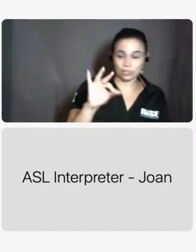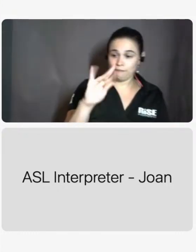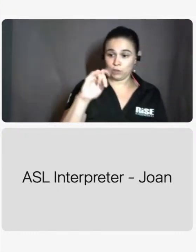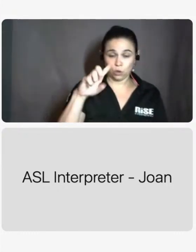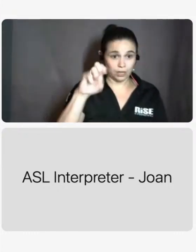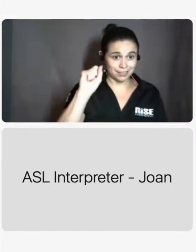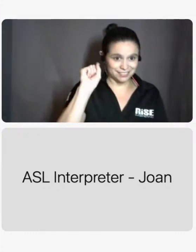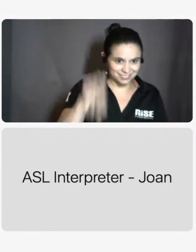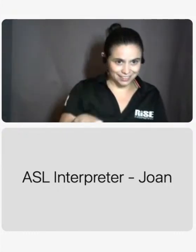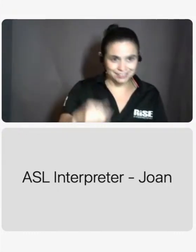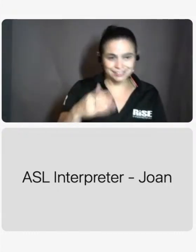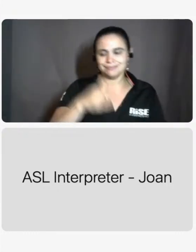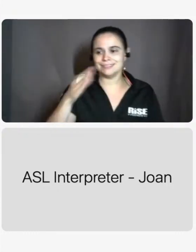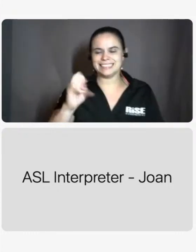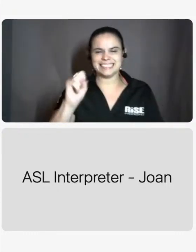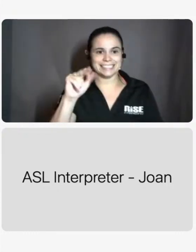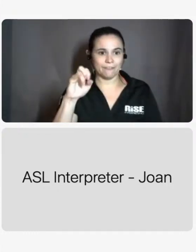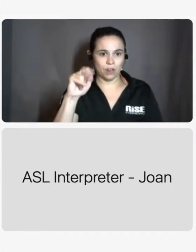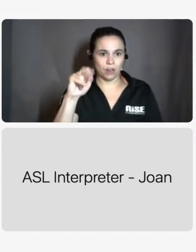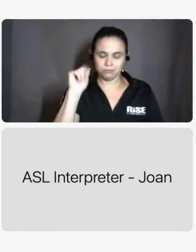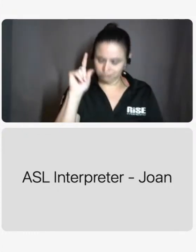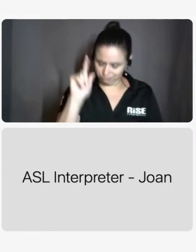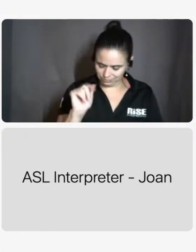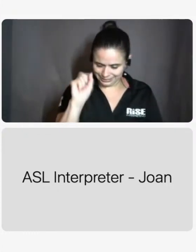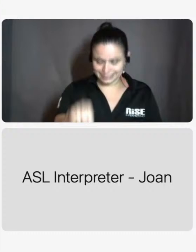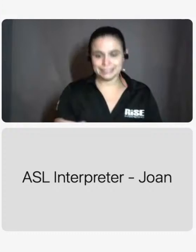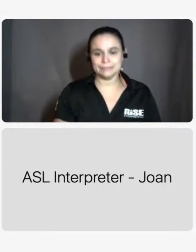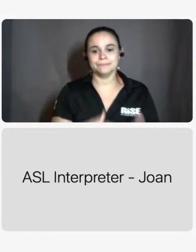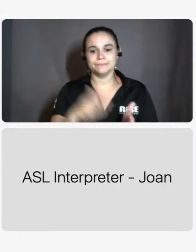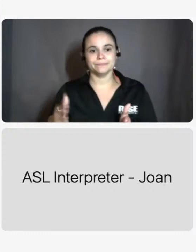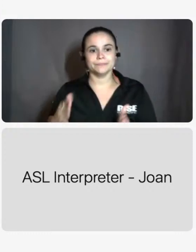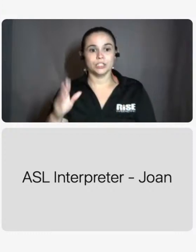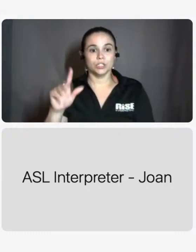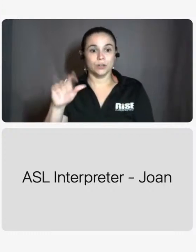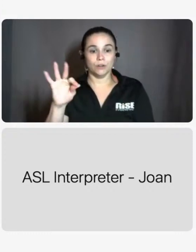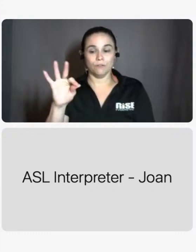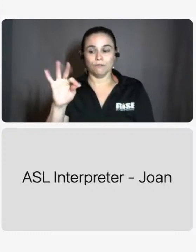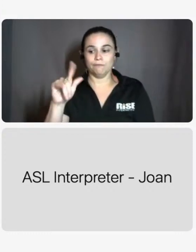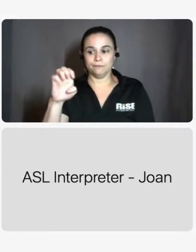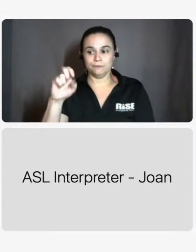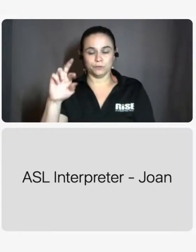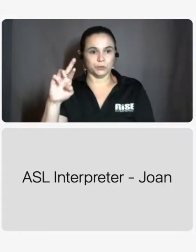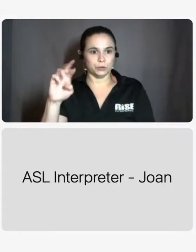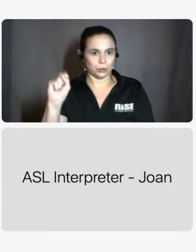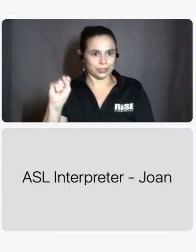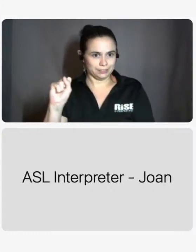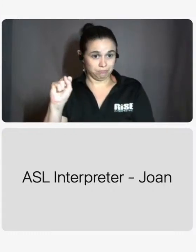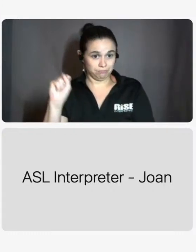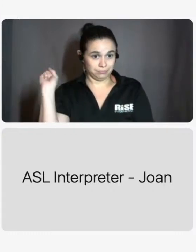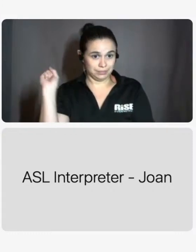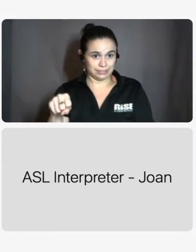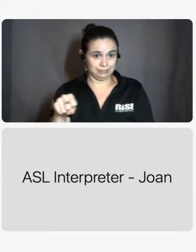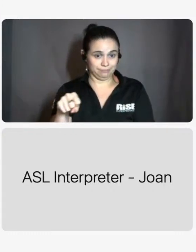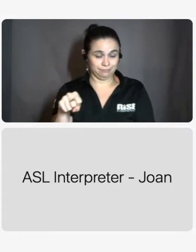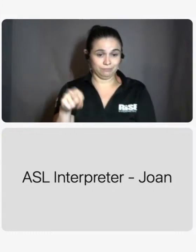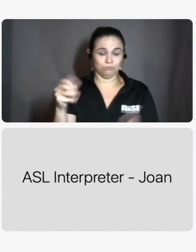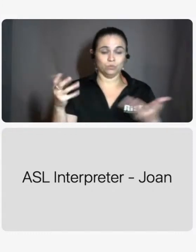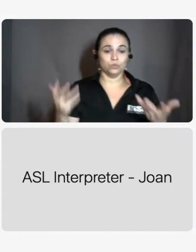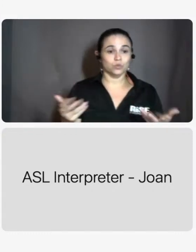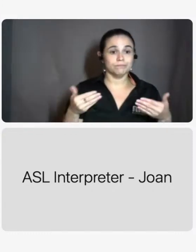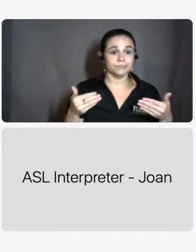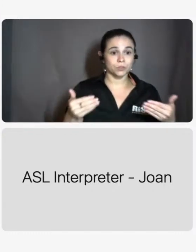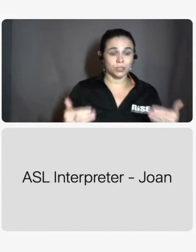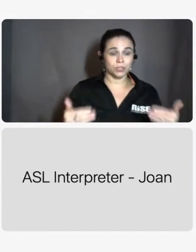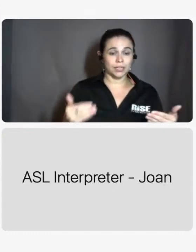Yes. Mrs. Flores. Yes. On motion by Board Member Dan Flores and Board Member